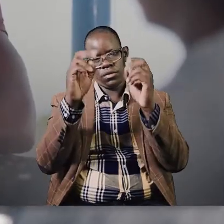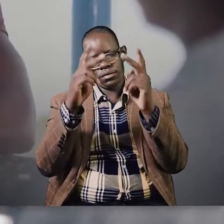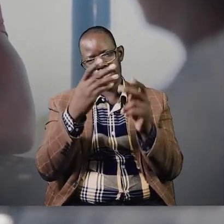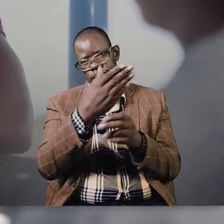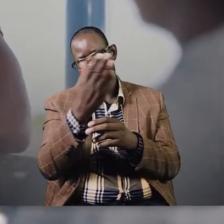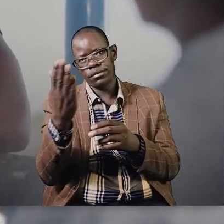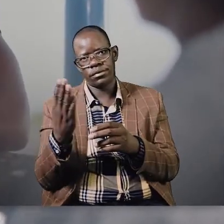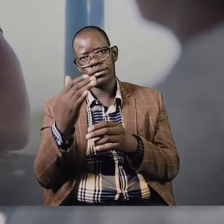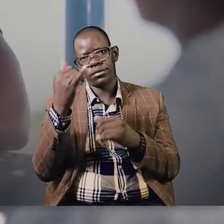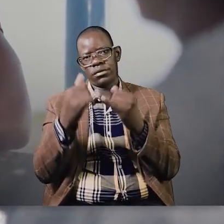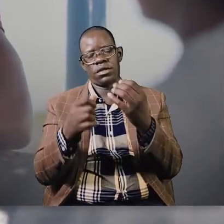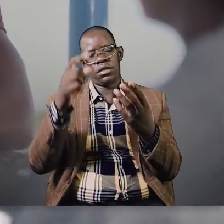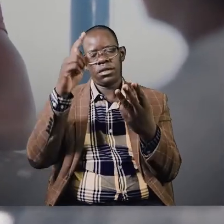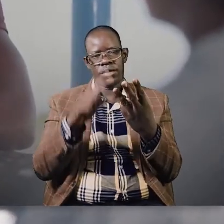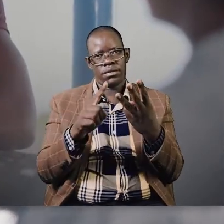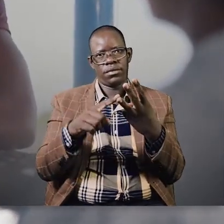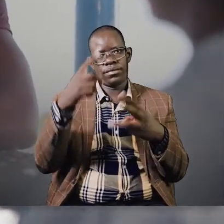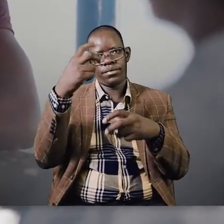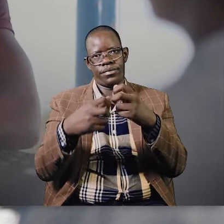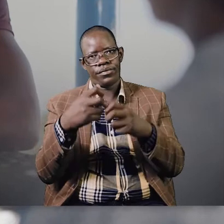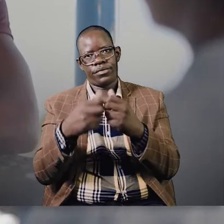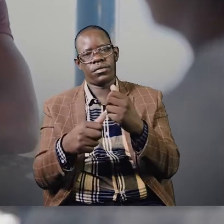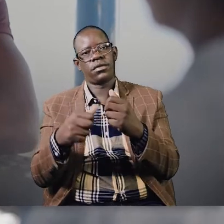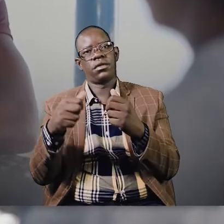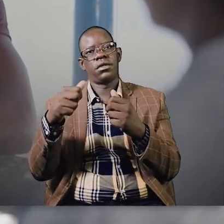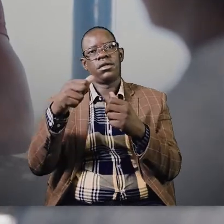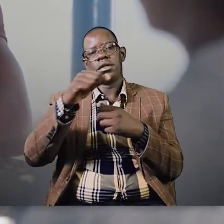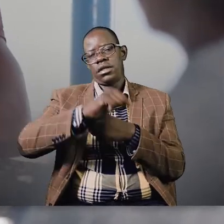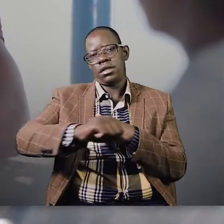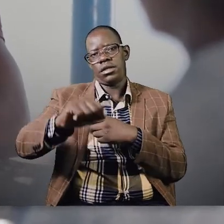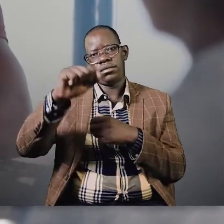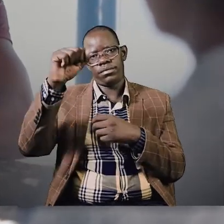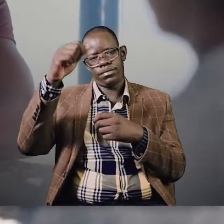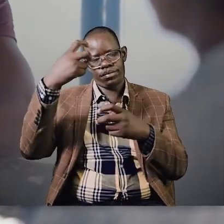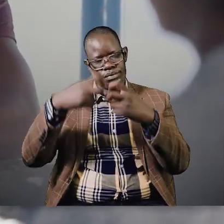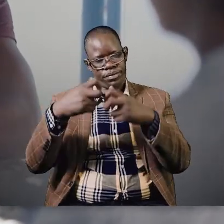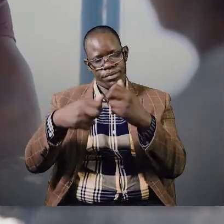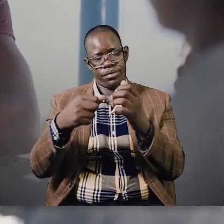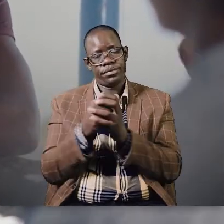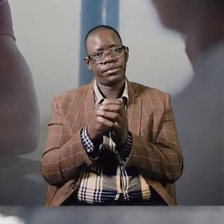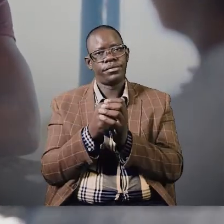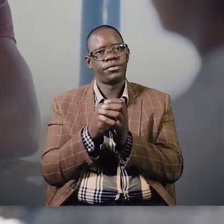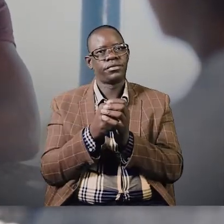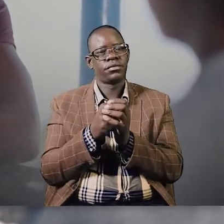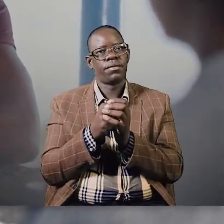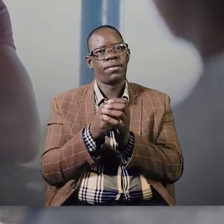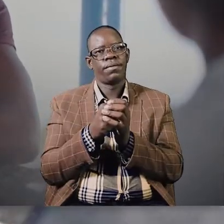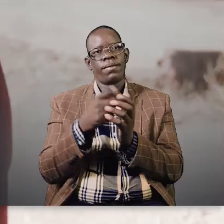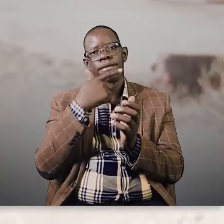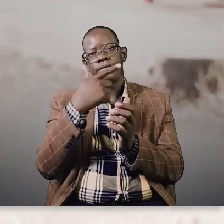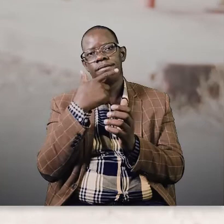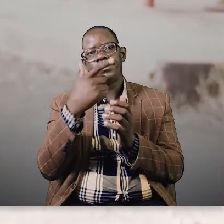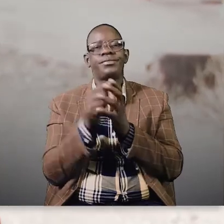Well, viewers, we've reached the third and the last problem, which is land pollution. Now, Vino, what can you tell us about land pollution? Okay, yeah, thank